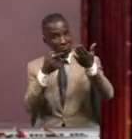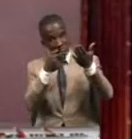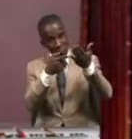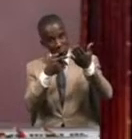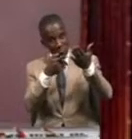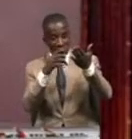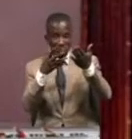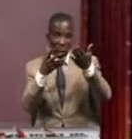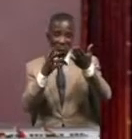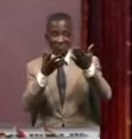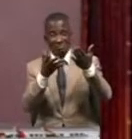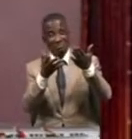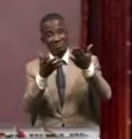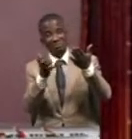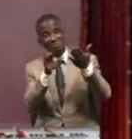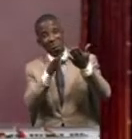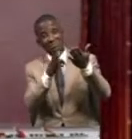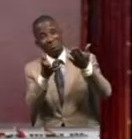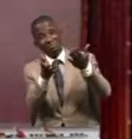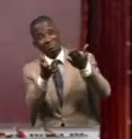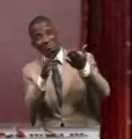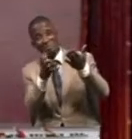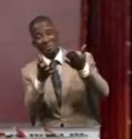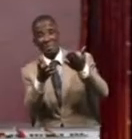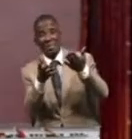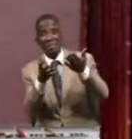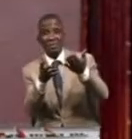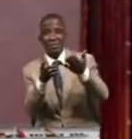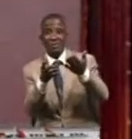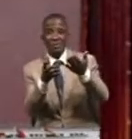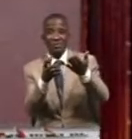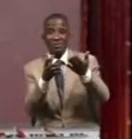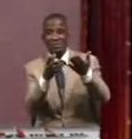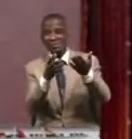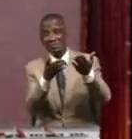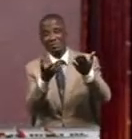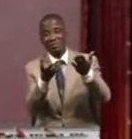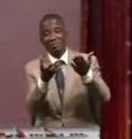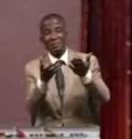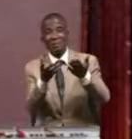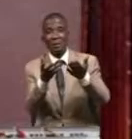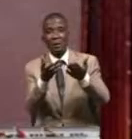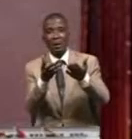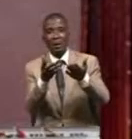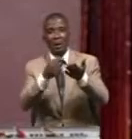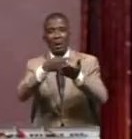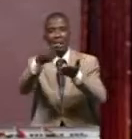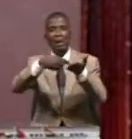on the one with the blue mark